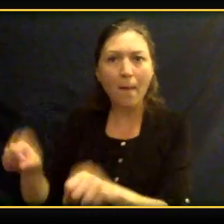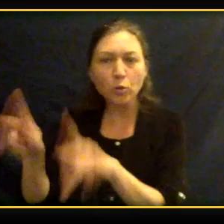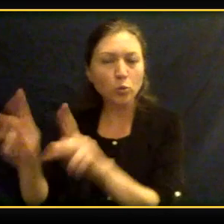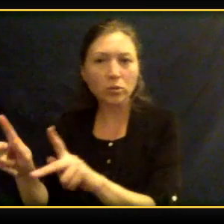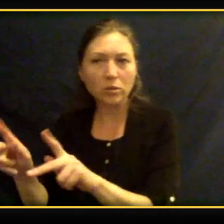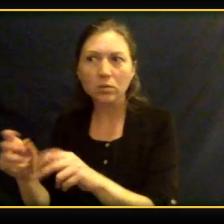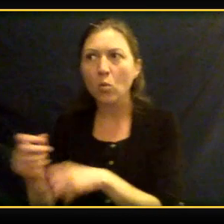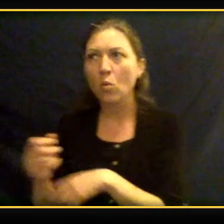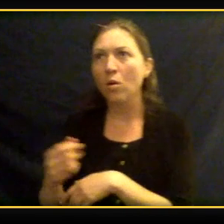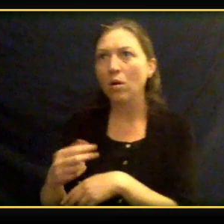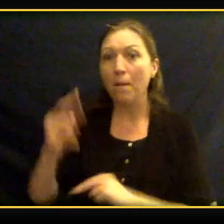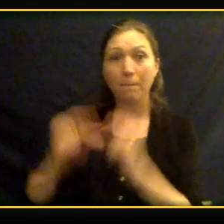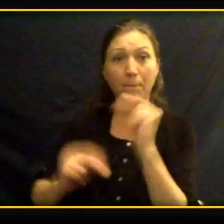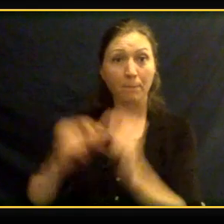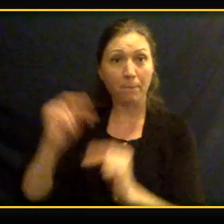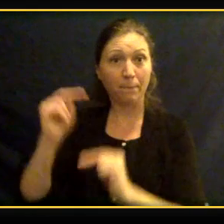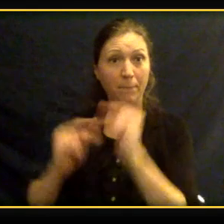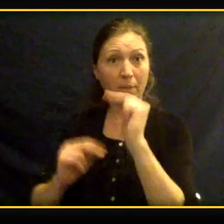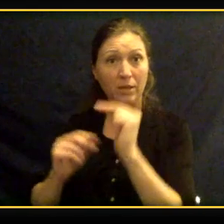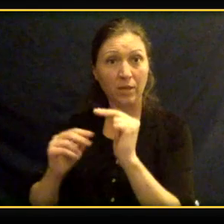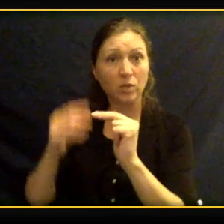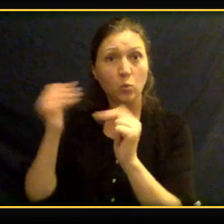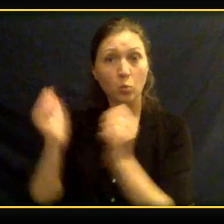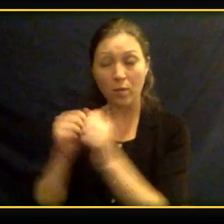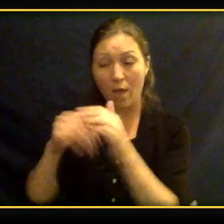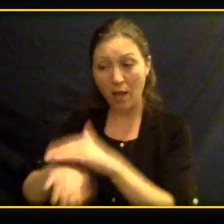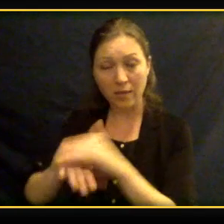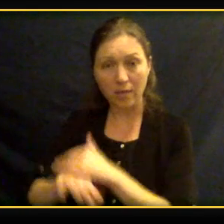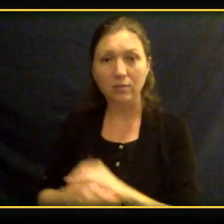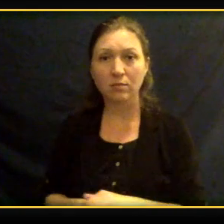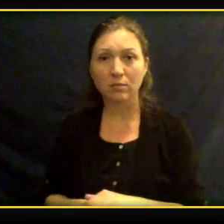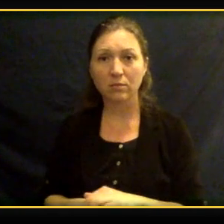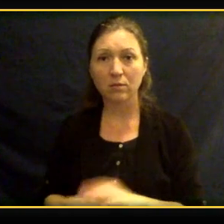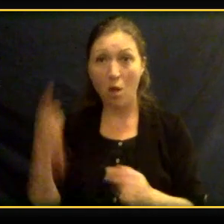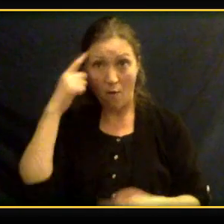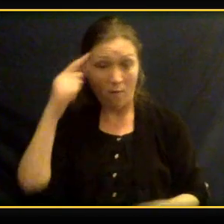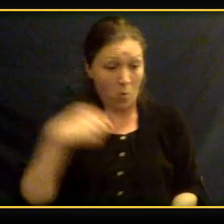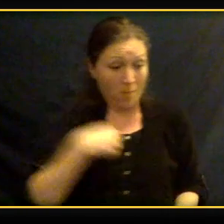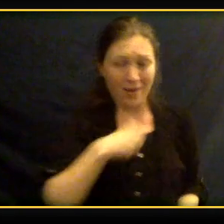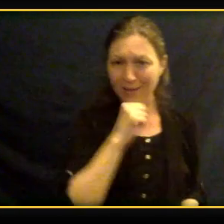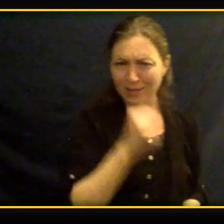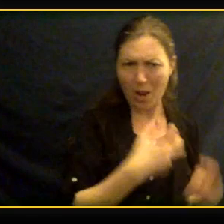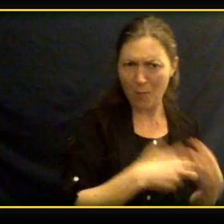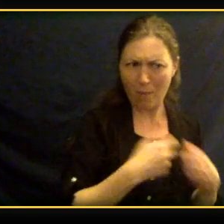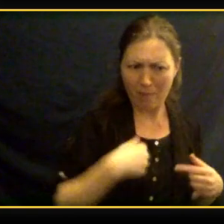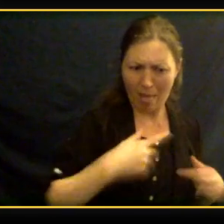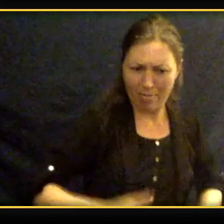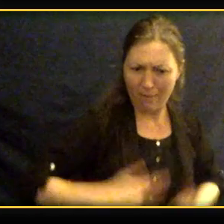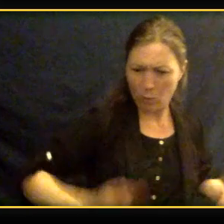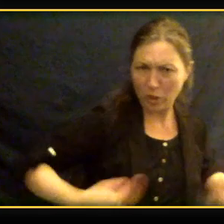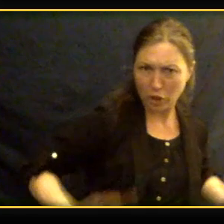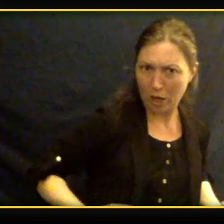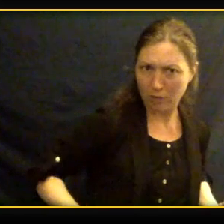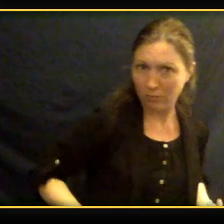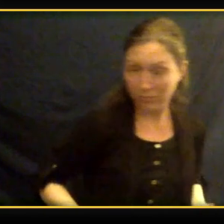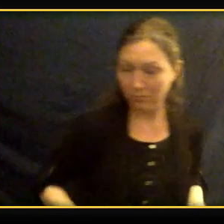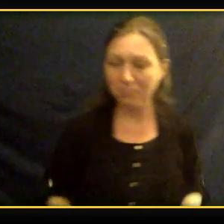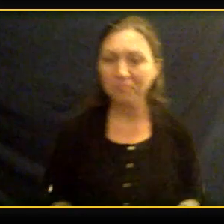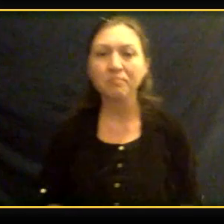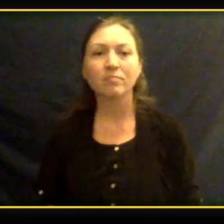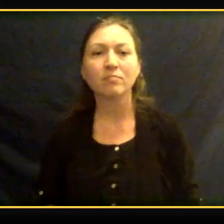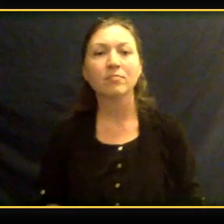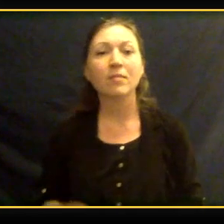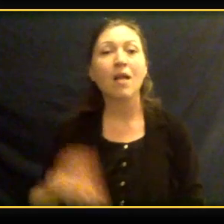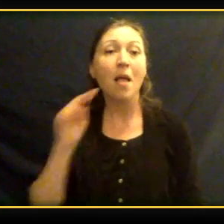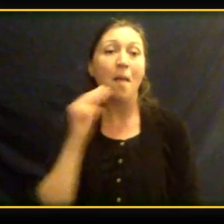me that I'm living in a wheelchair. Judy Heumann and Max Starkloff were friends and colleagues in the